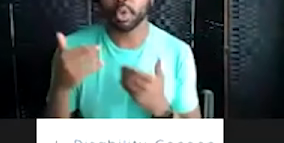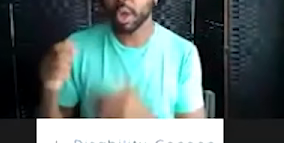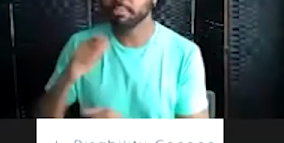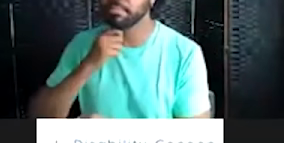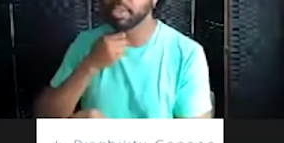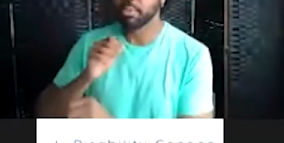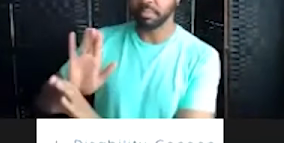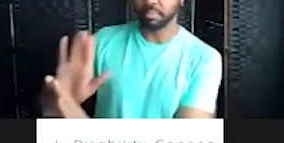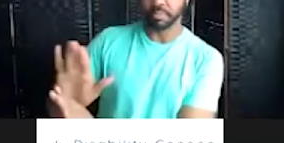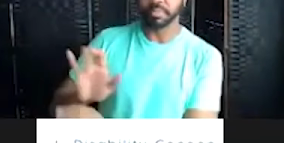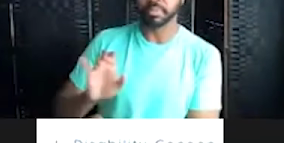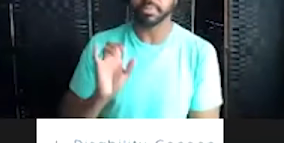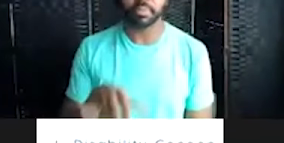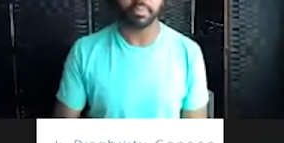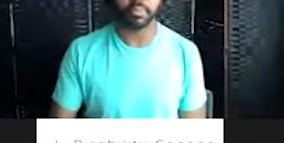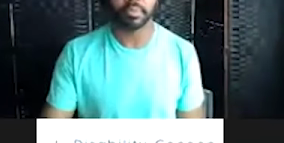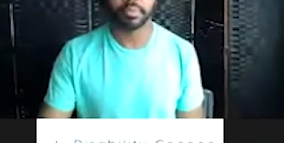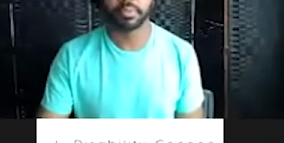mute.